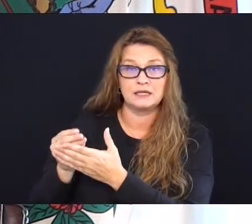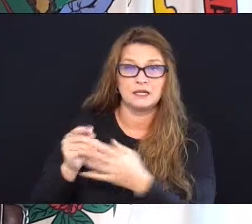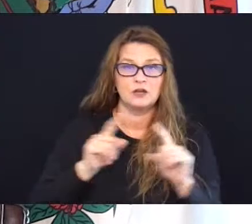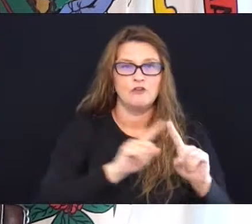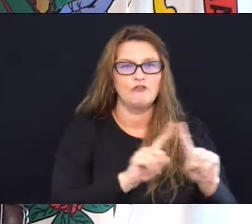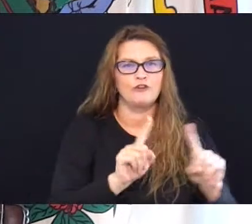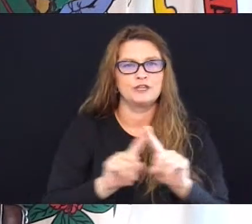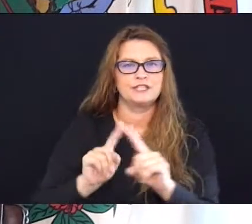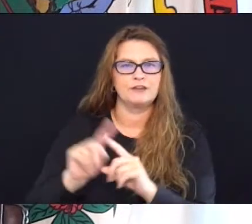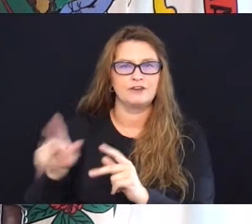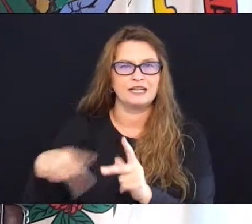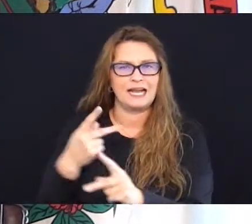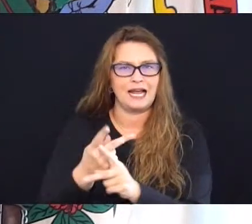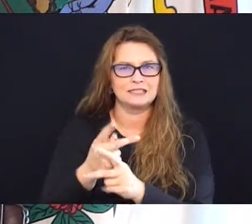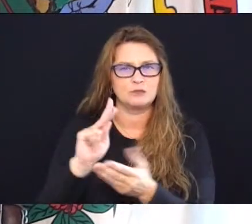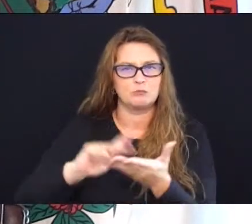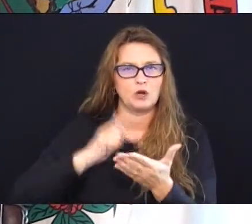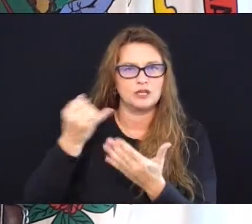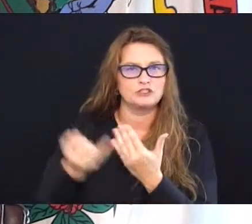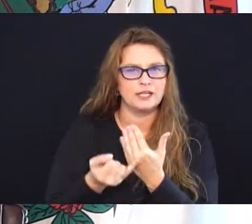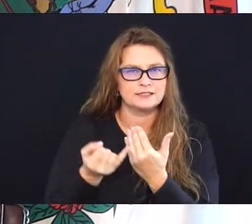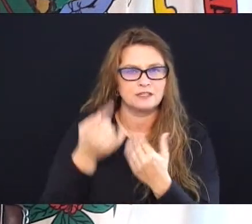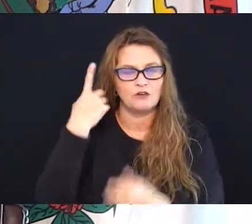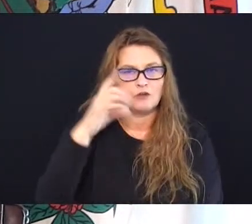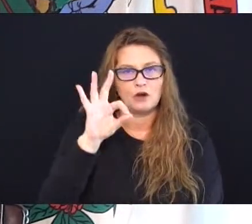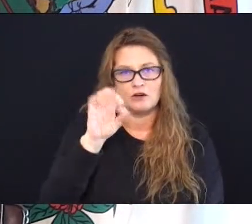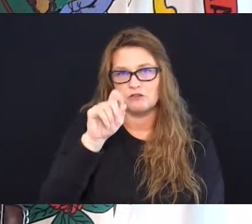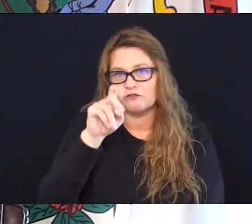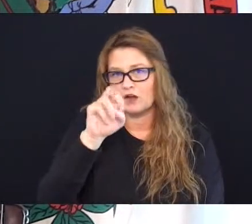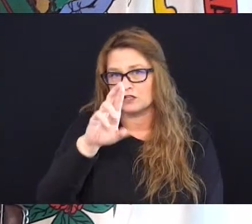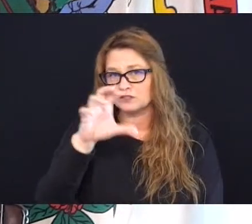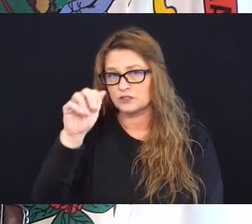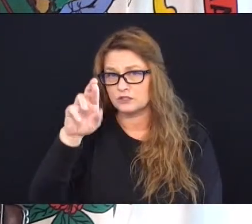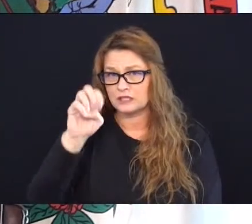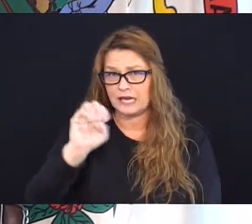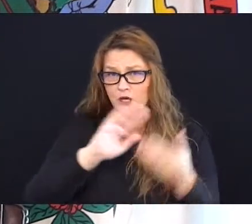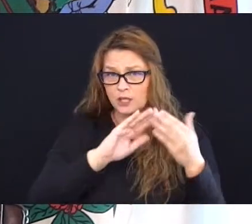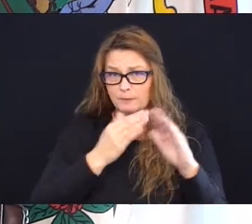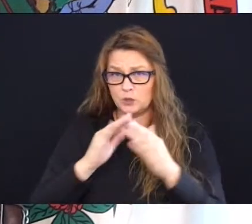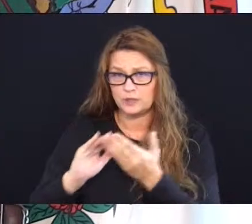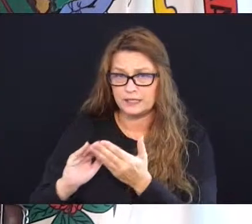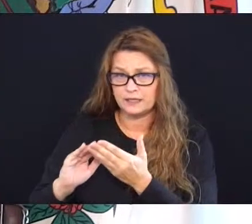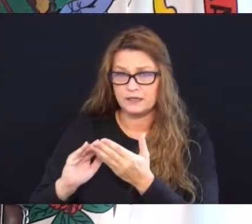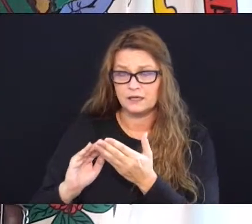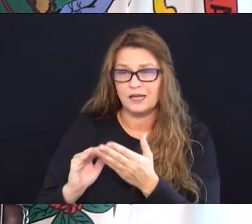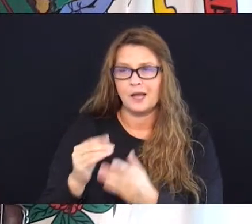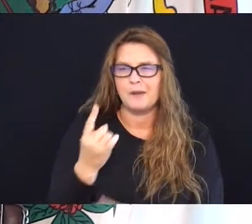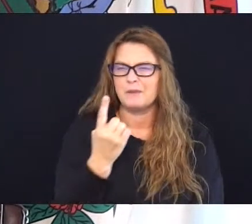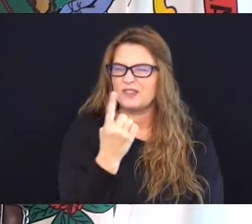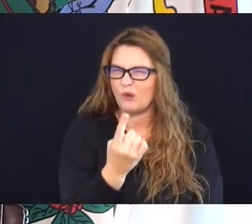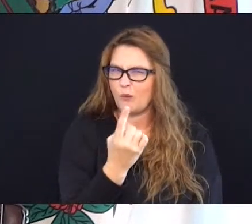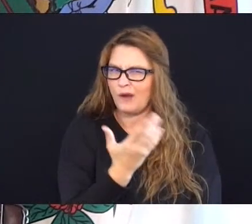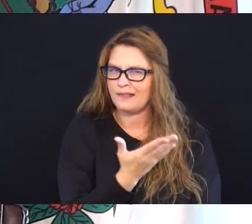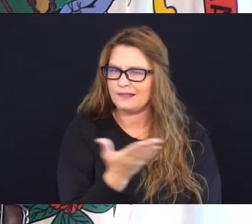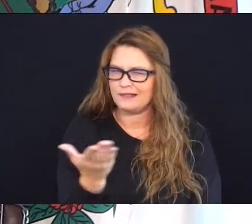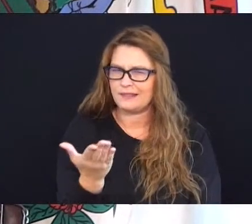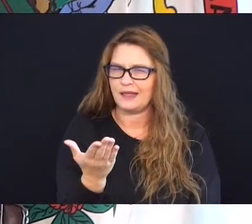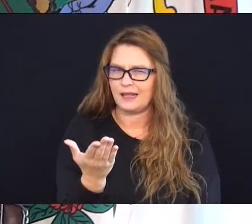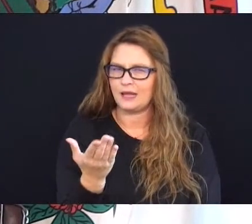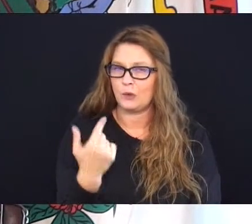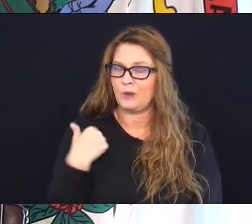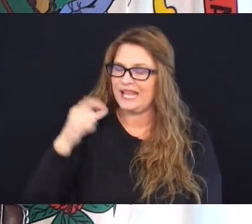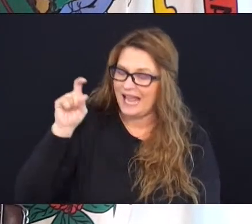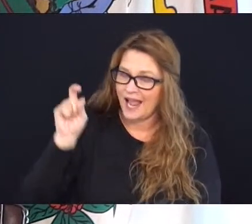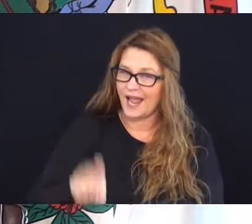different types of projects in regard to our foster care community. But the one thing that we've absolutely got to do, and